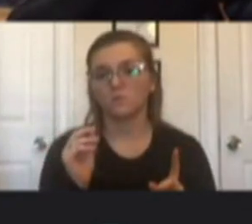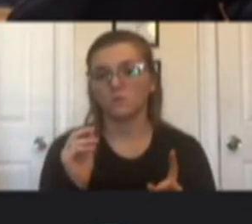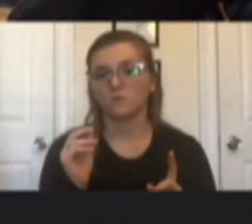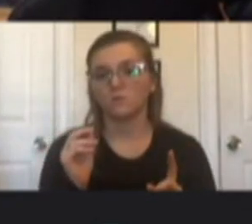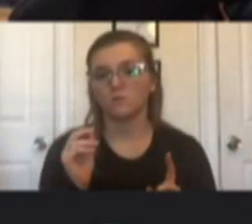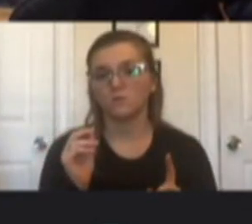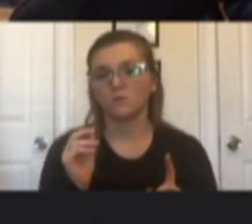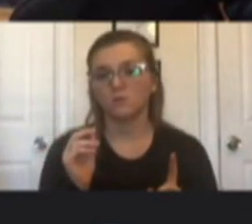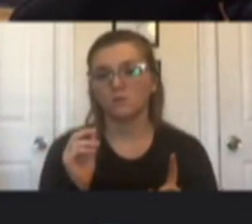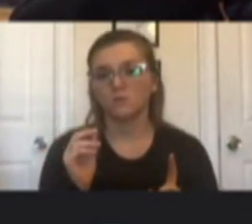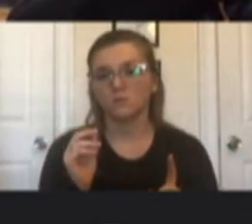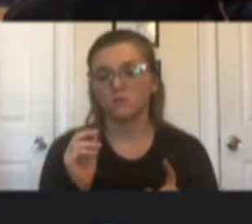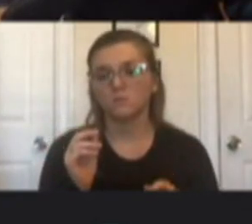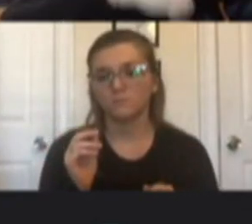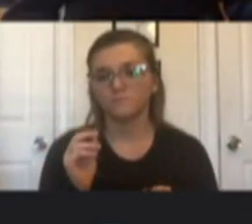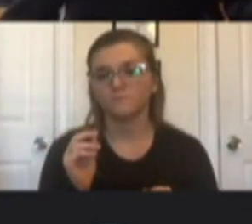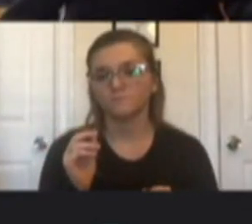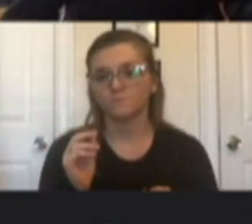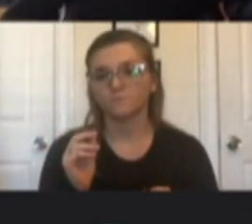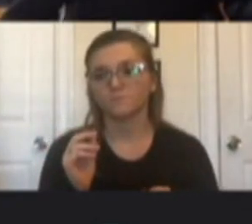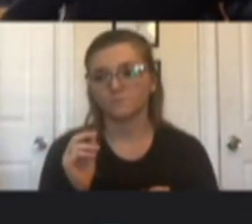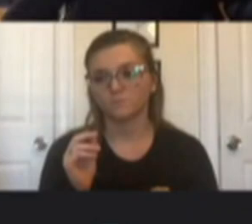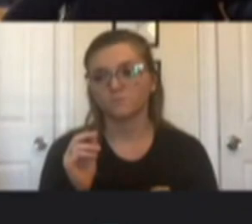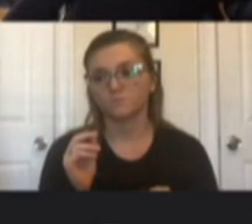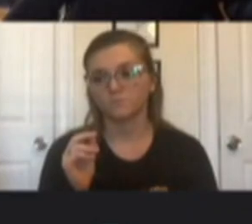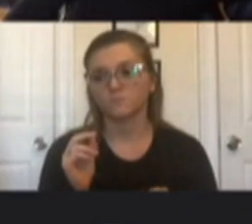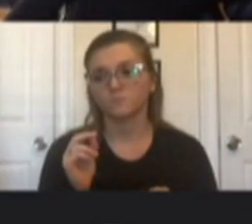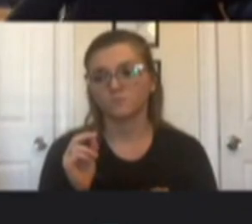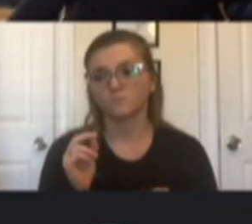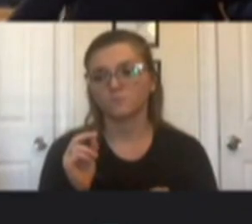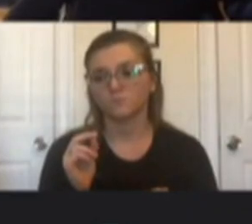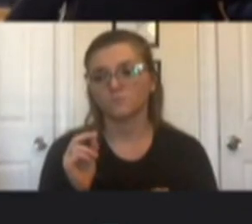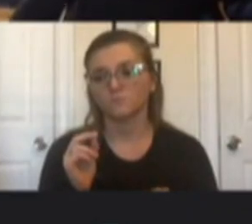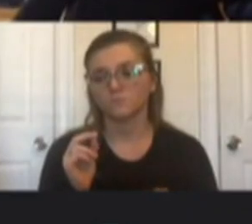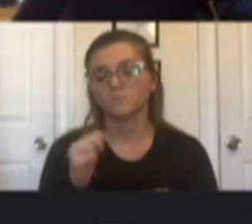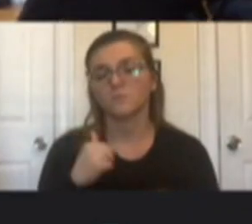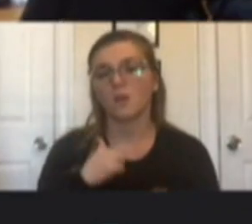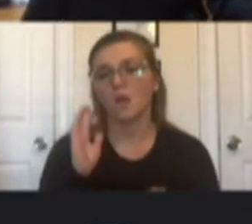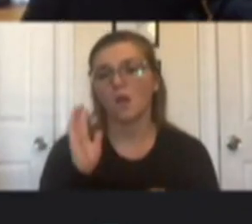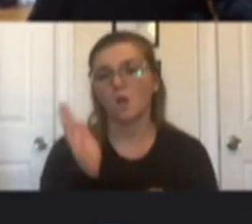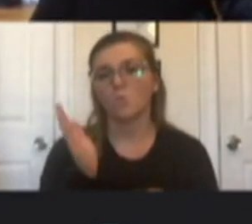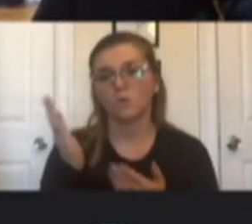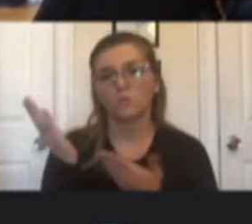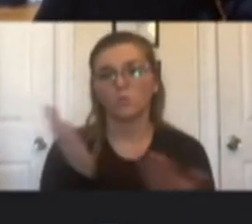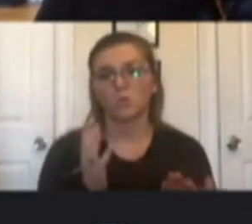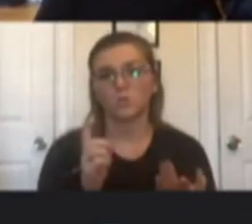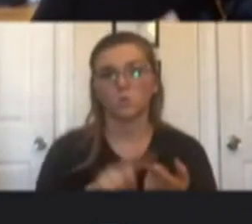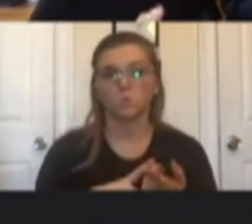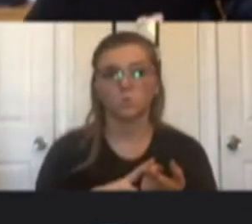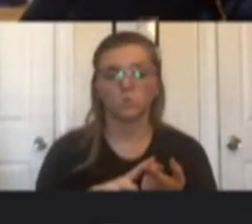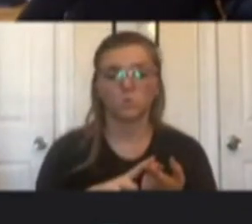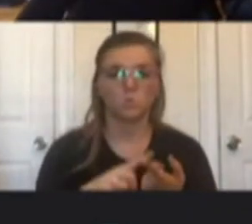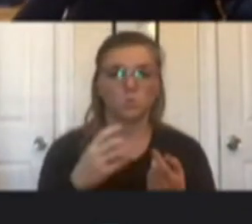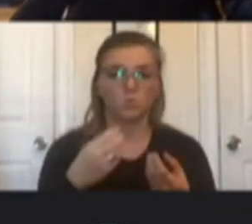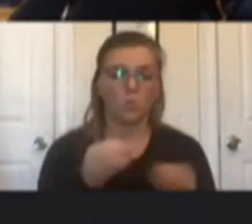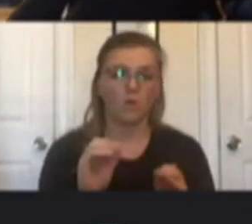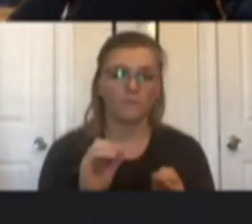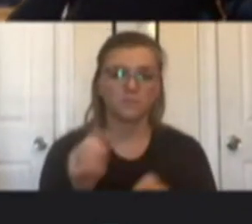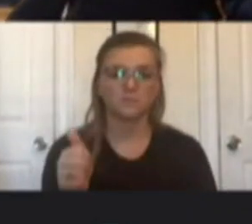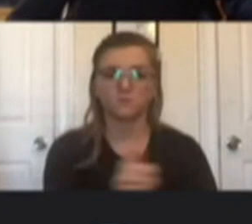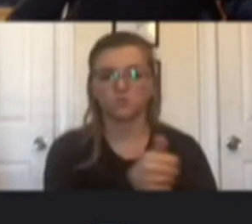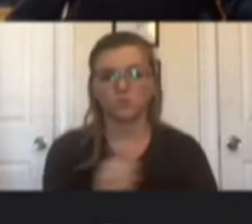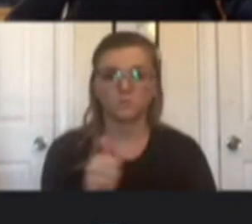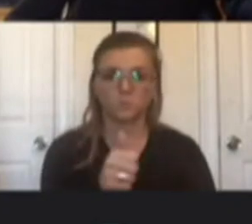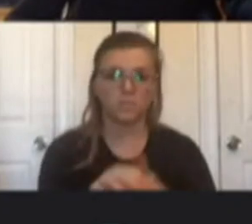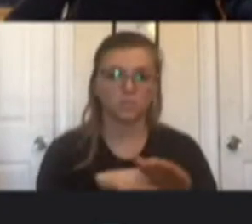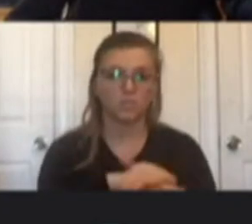of RTAG, I will certainly take that to the Office of Transportation Access that